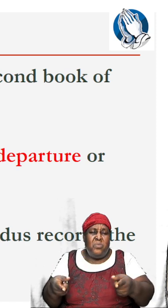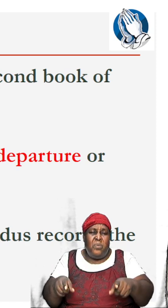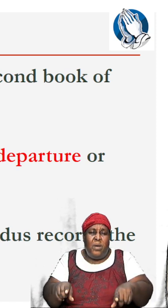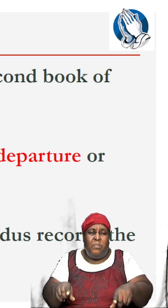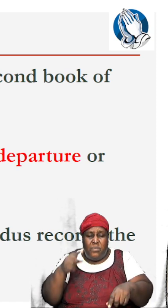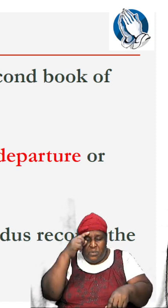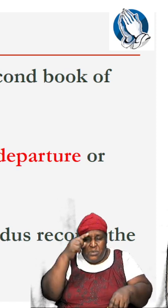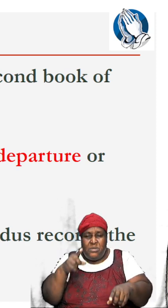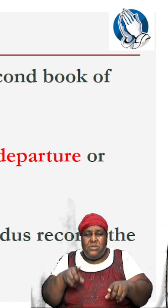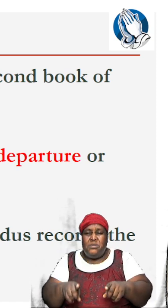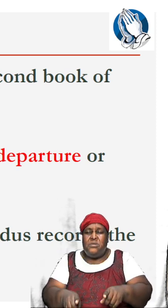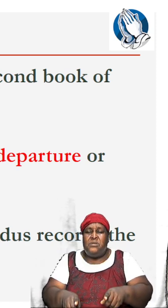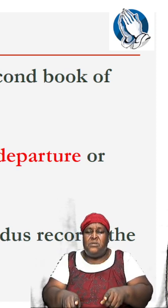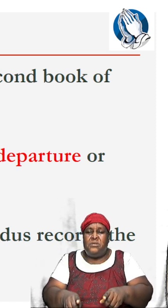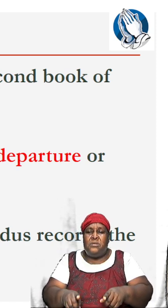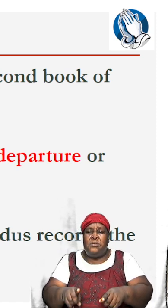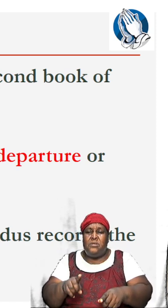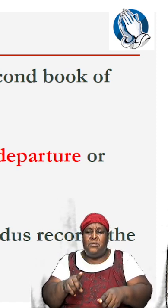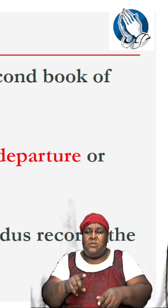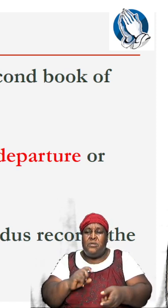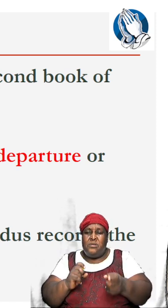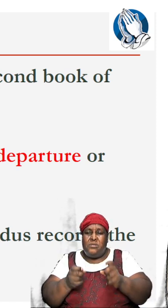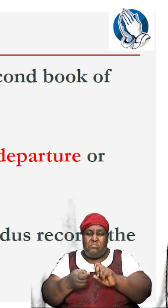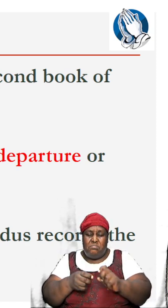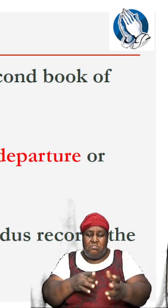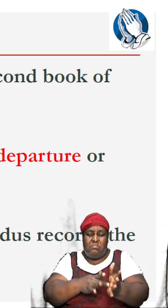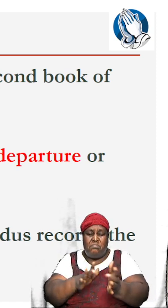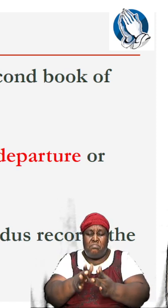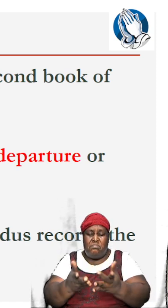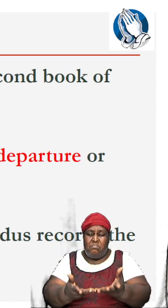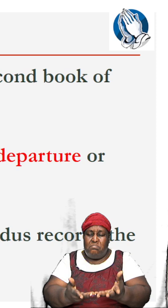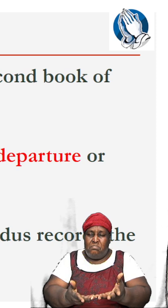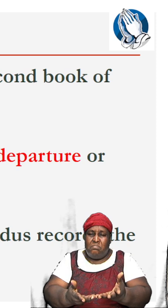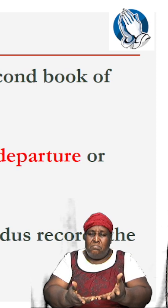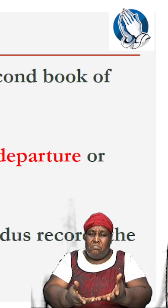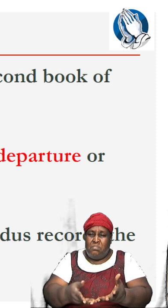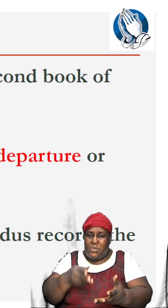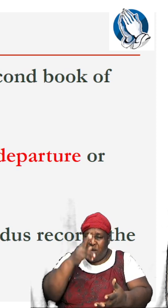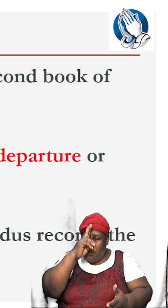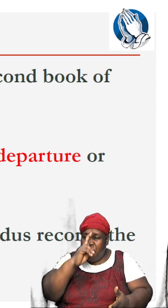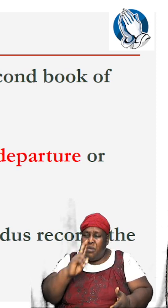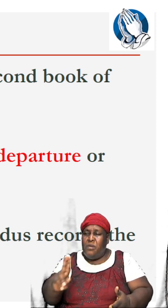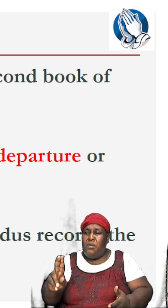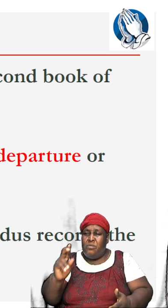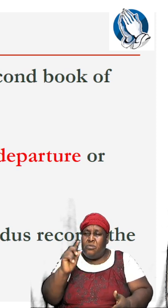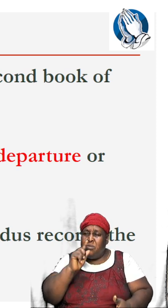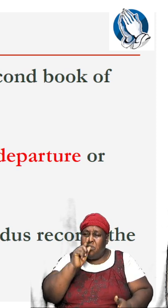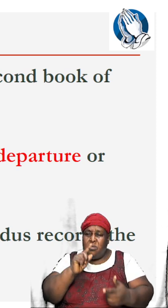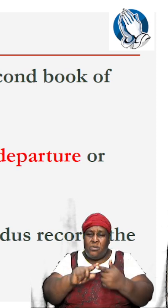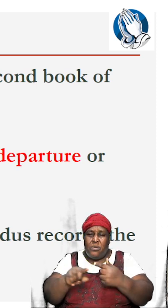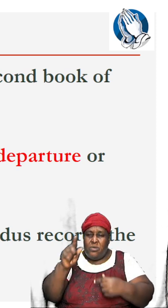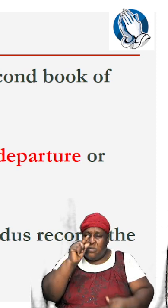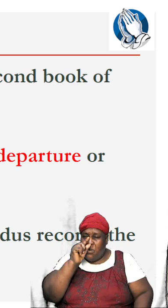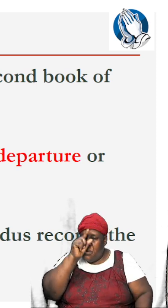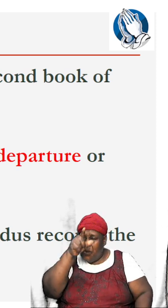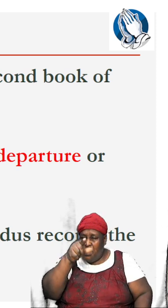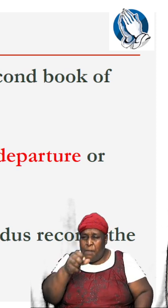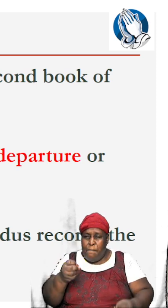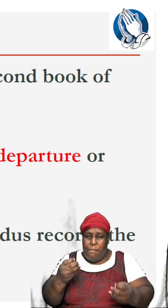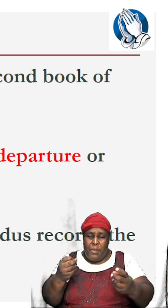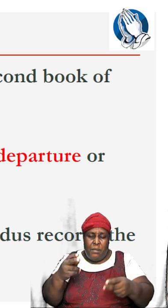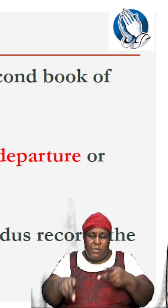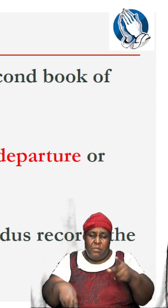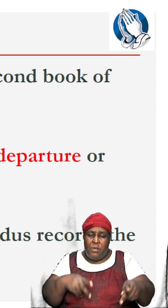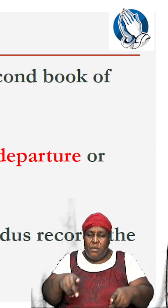decided to translate the Bible from Hebrew to Greek. Because majority of the people by that time were speaking